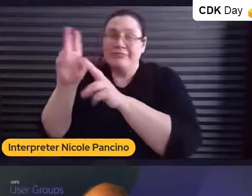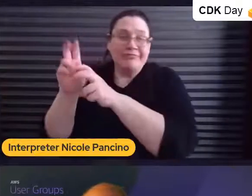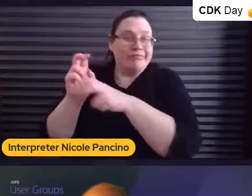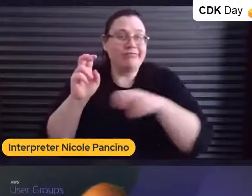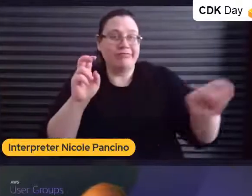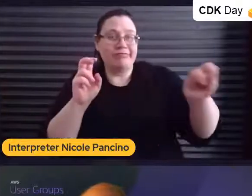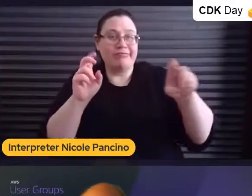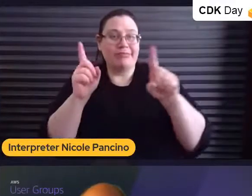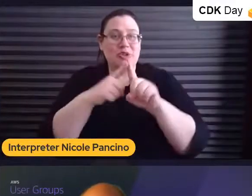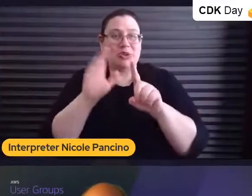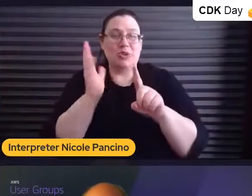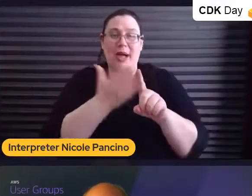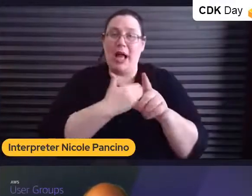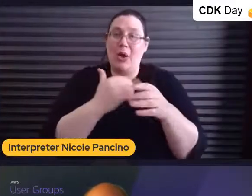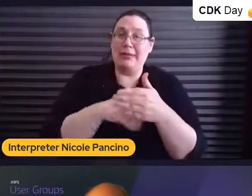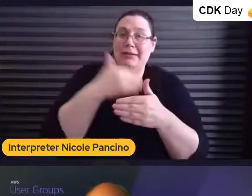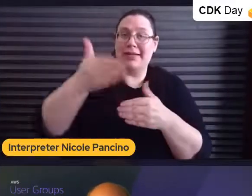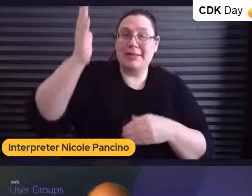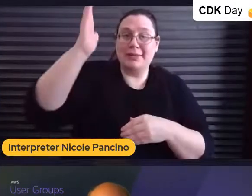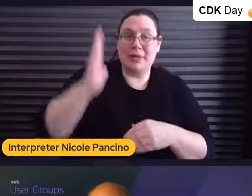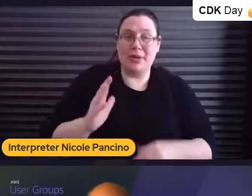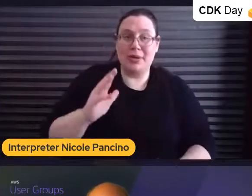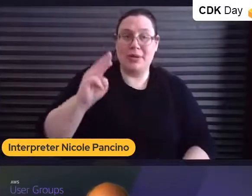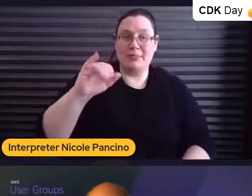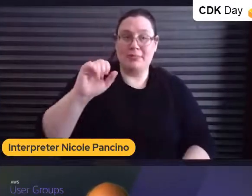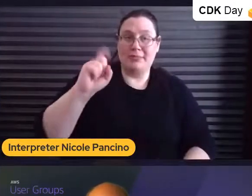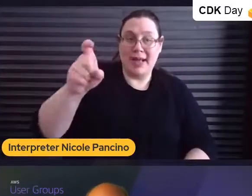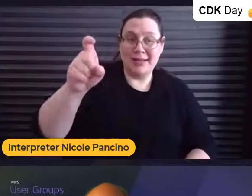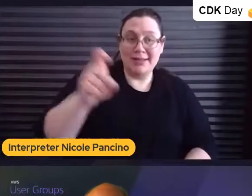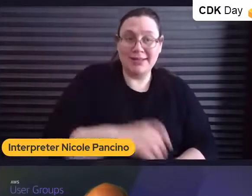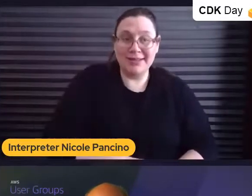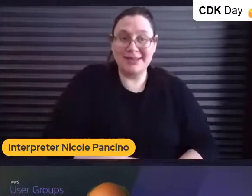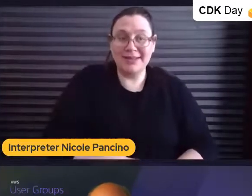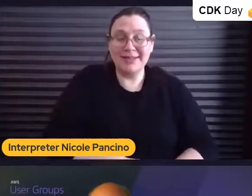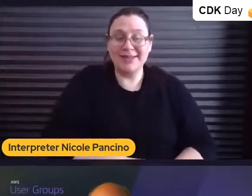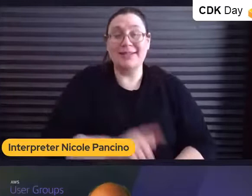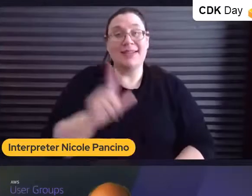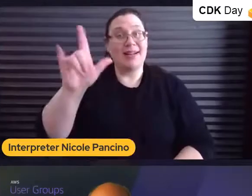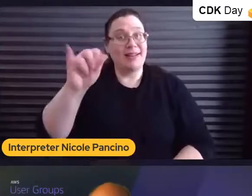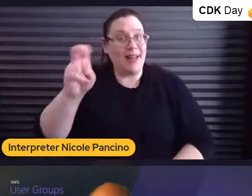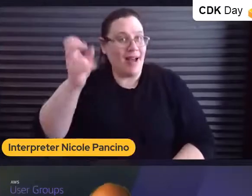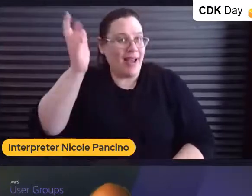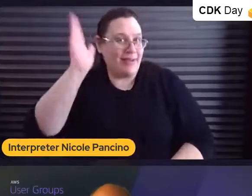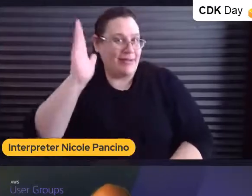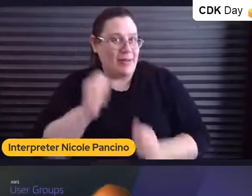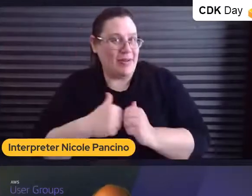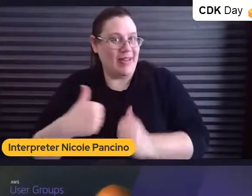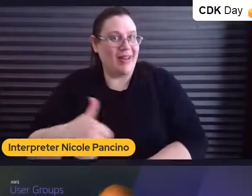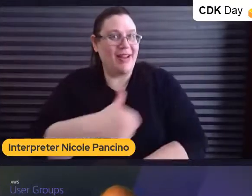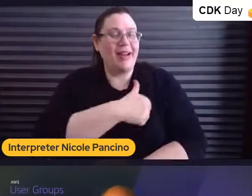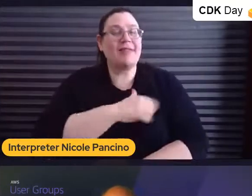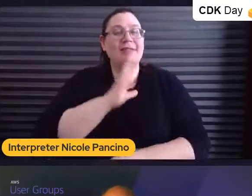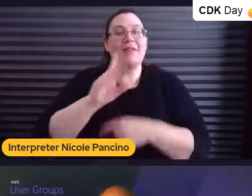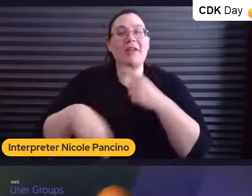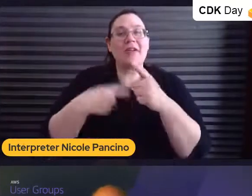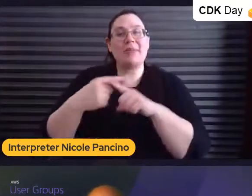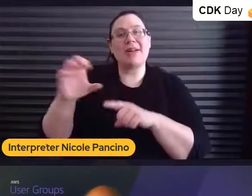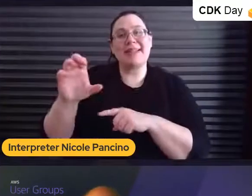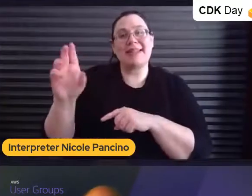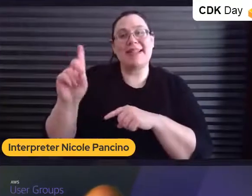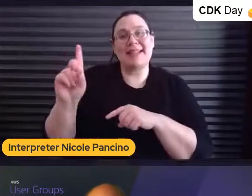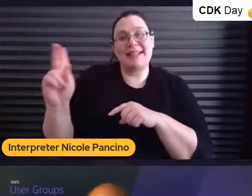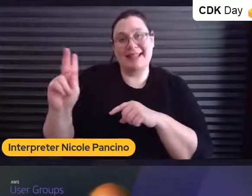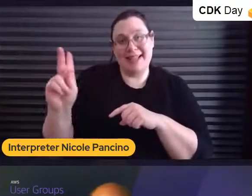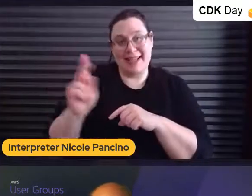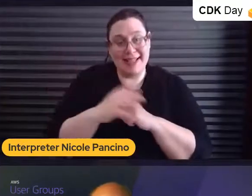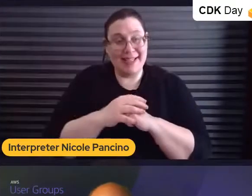to our next speaker, Max, being live with us and talking about CDKs.